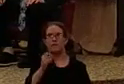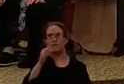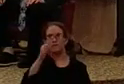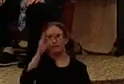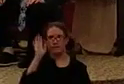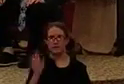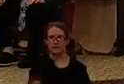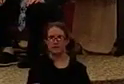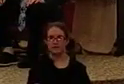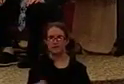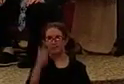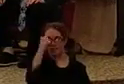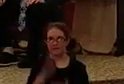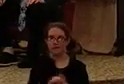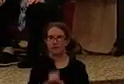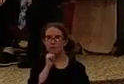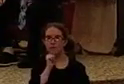believe it or not.